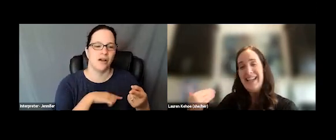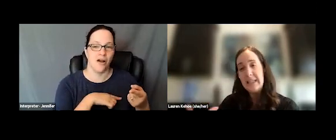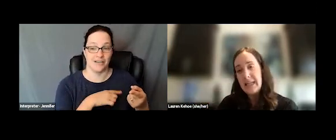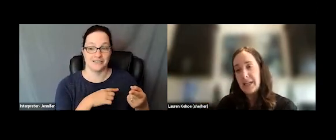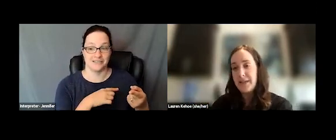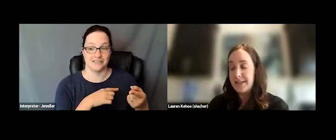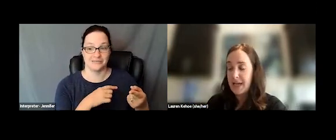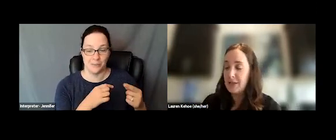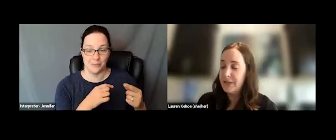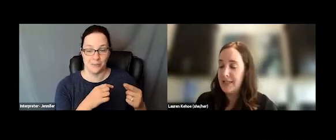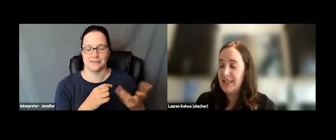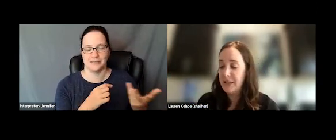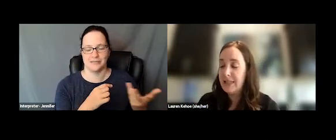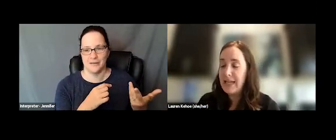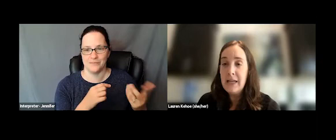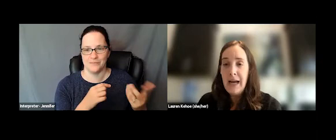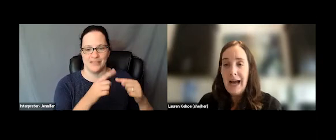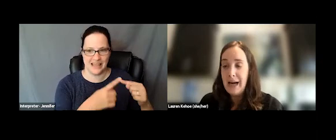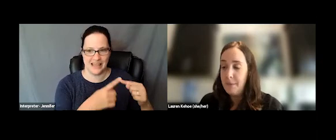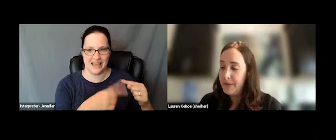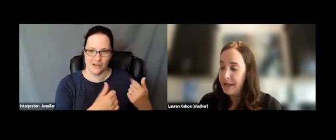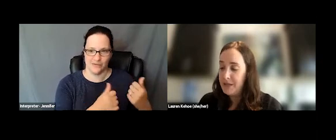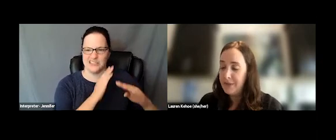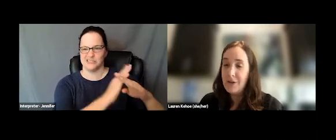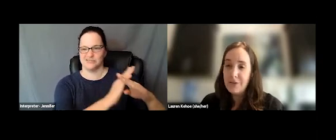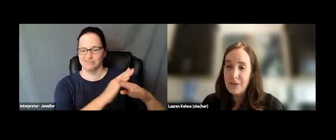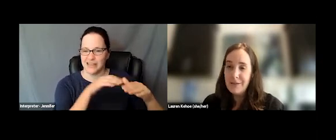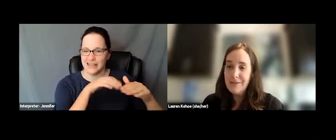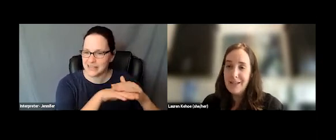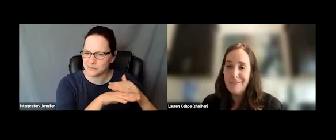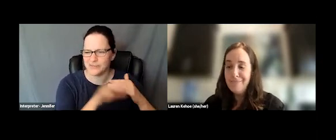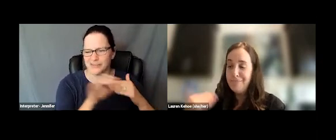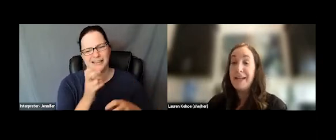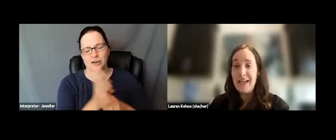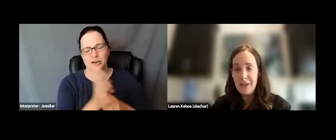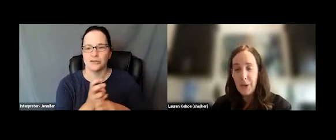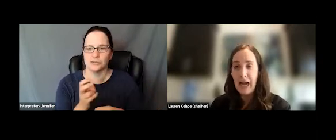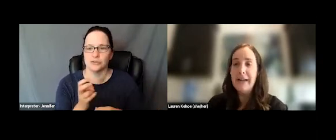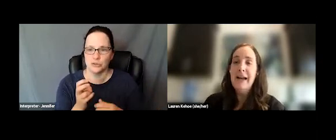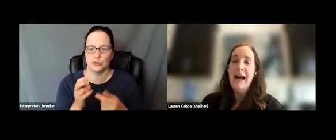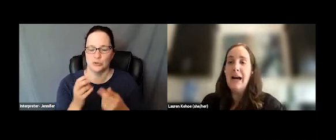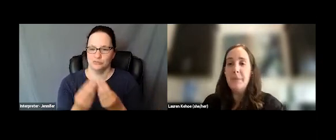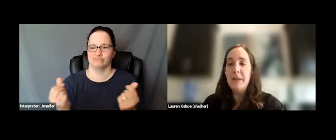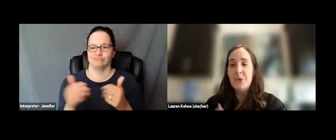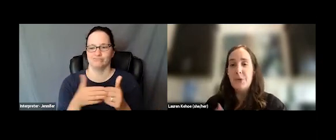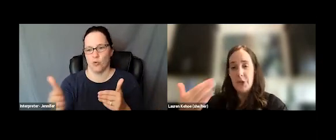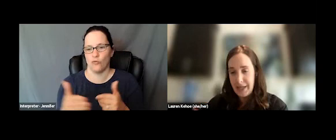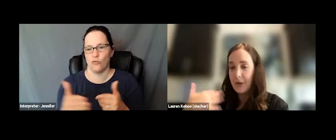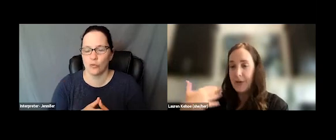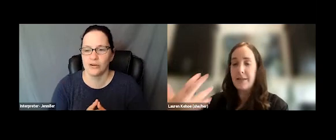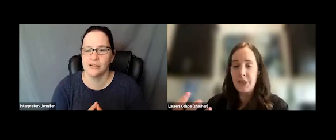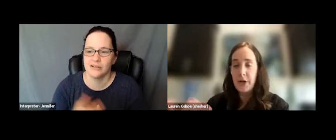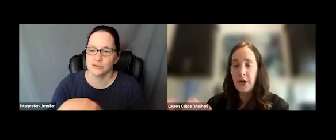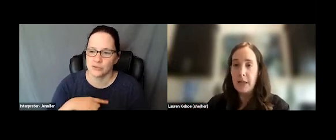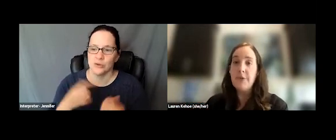being ensnared of the cycle of accessibility debt that can be difficult to mitigate going on. And so, you know,